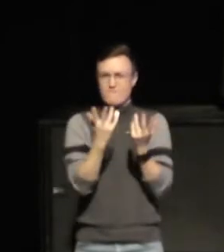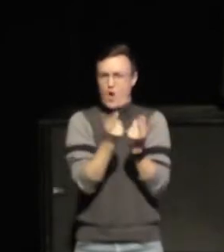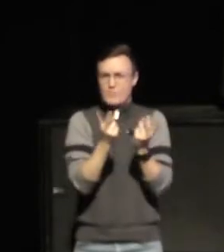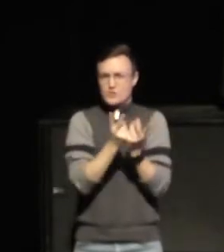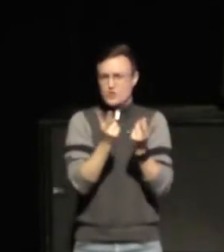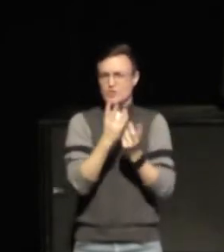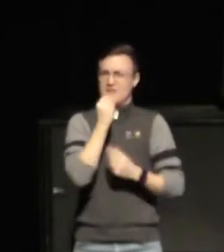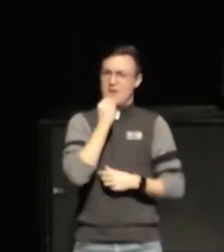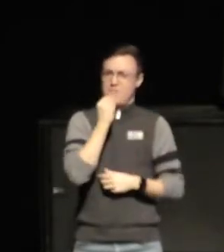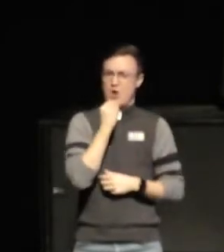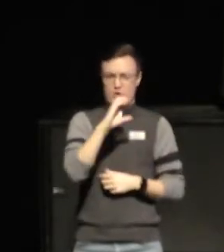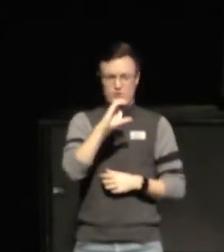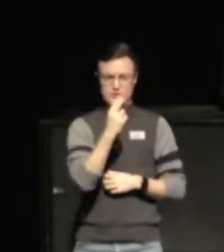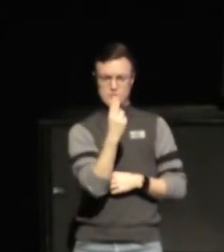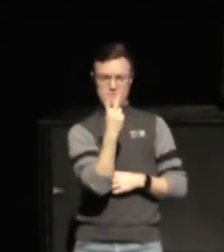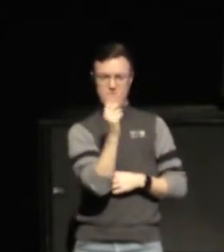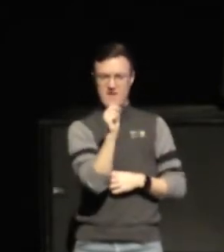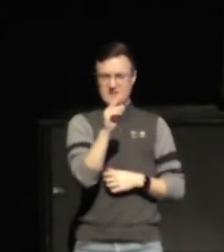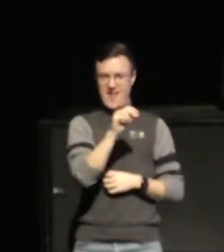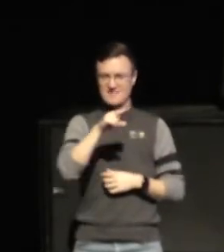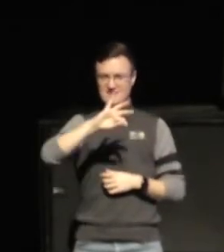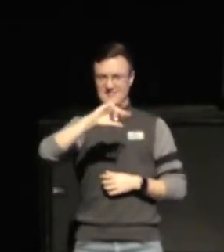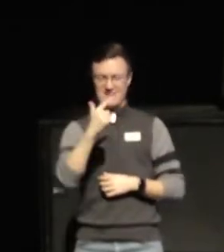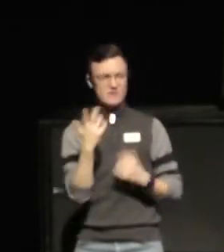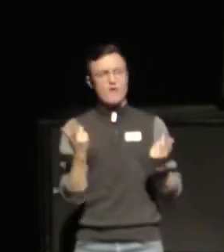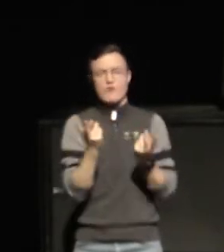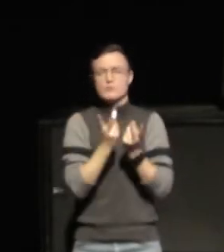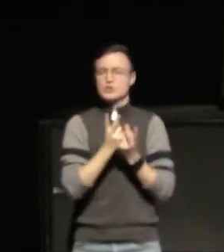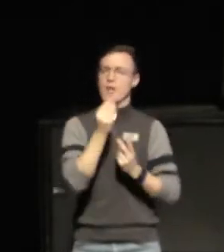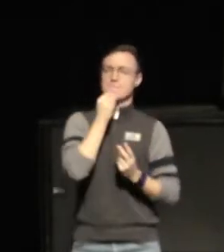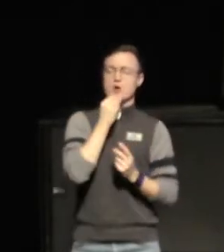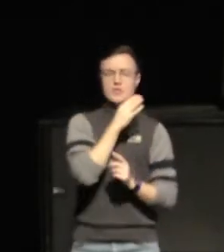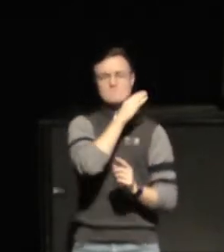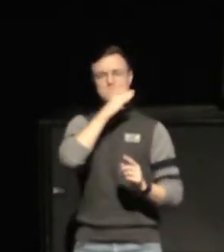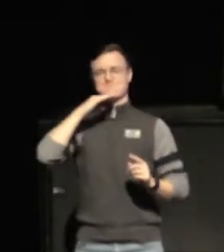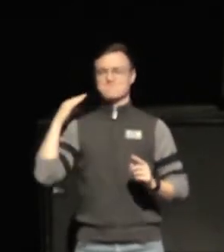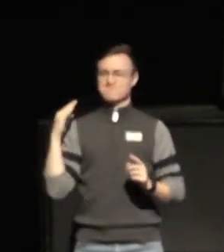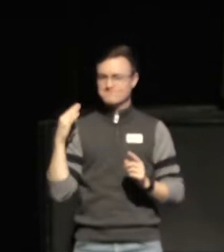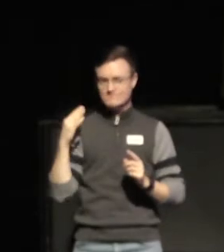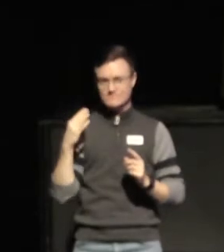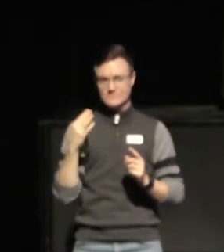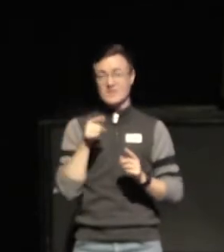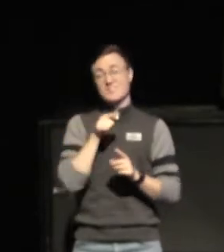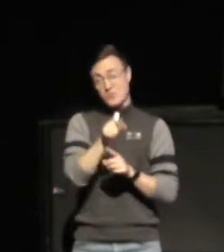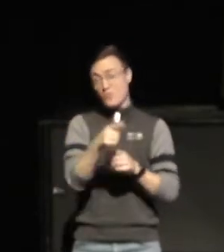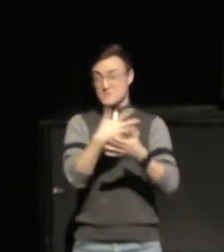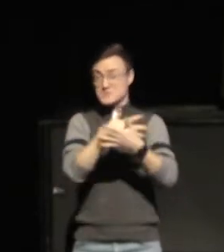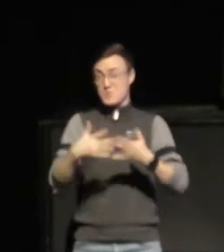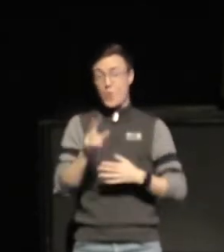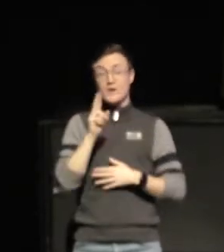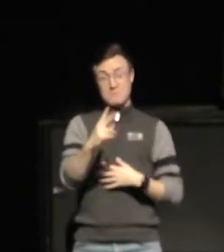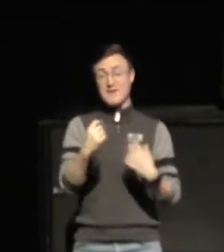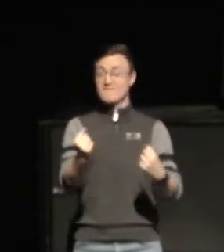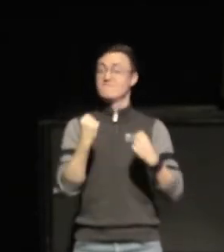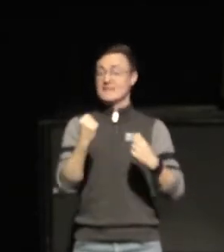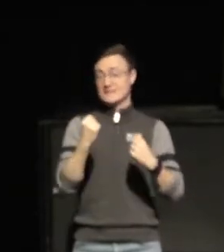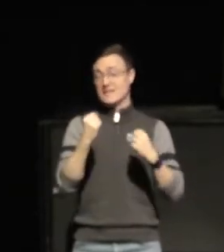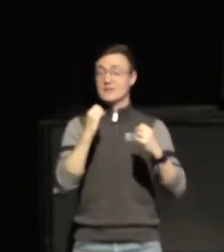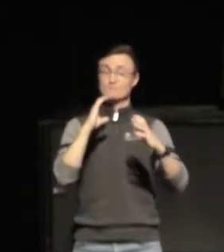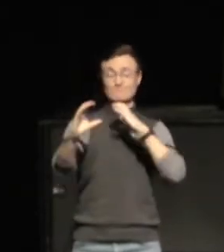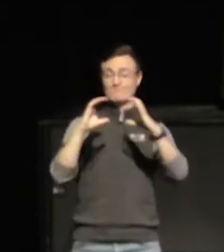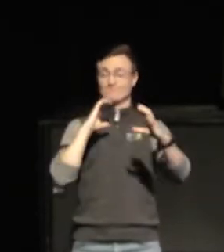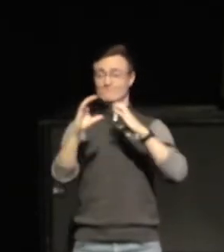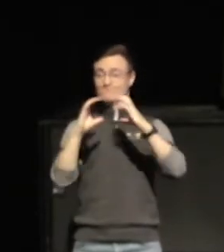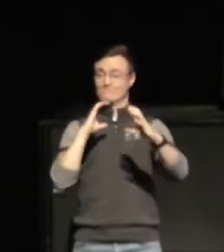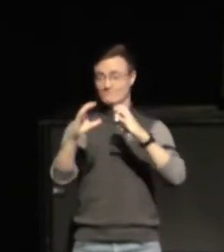food security, and the UN language is a very important factor within this rights area. Could